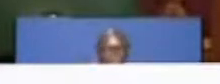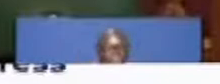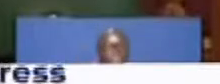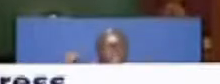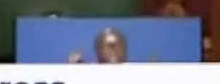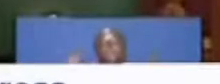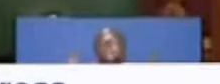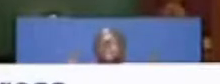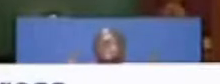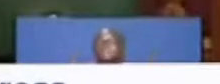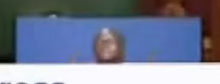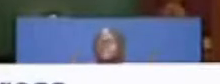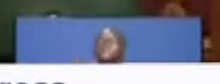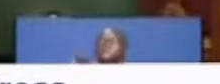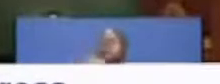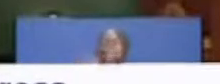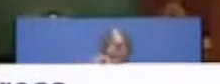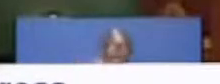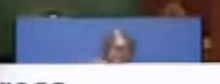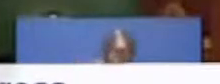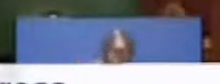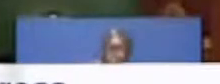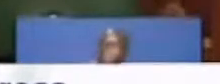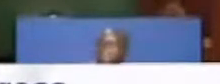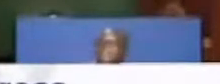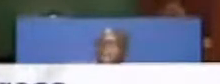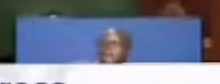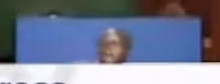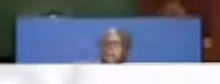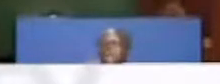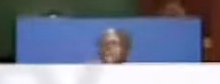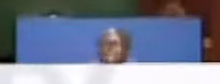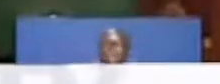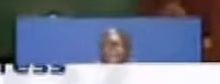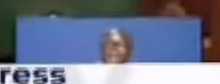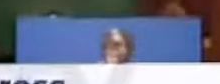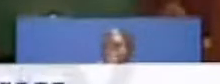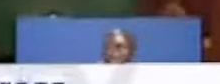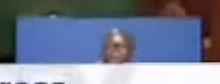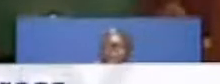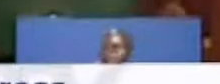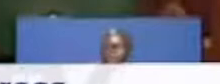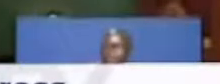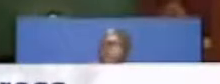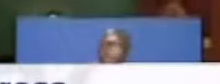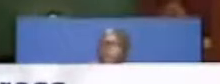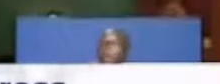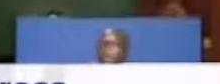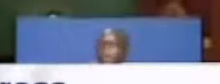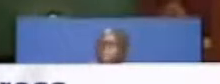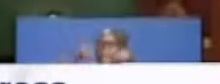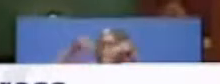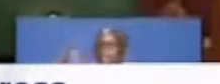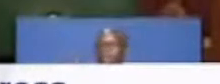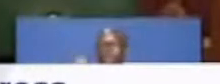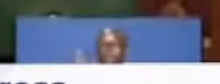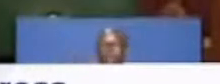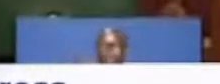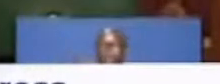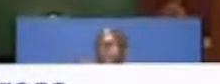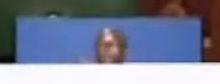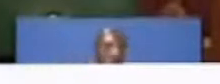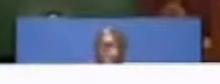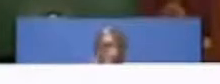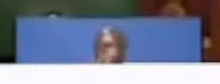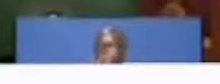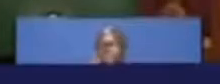of the country's, of the county's structures, we followed our accelerated devolution of function with 2 critical